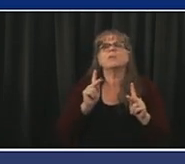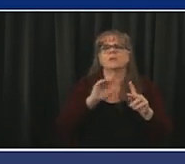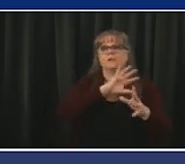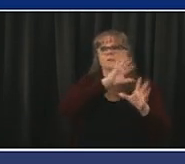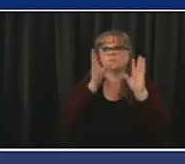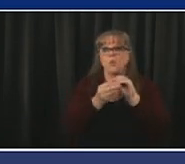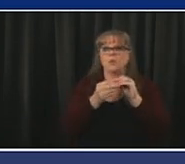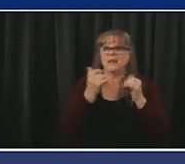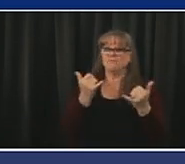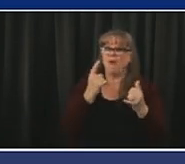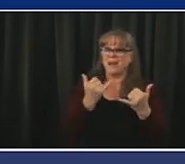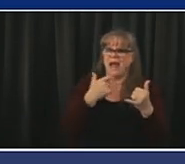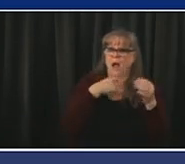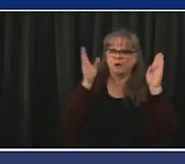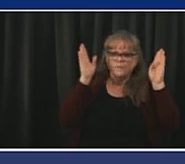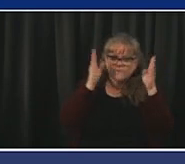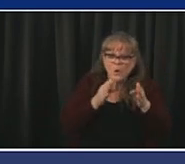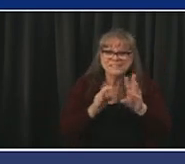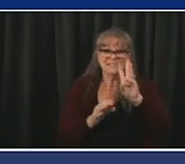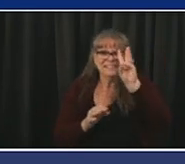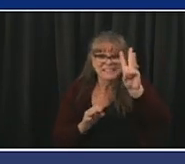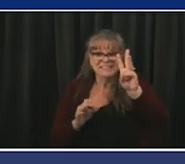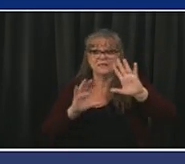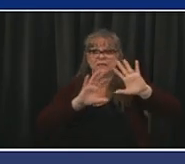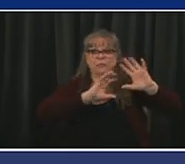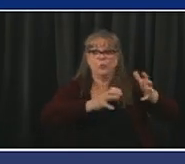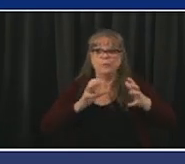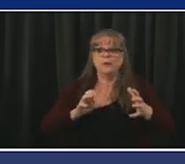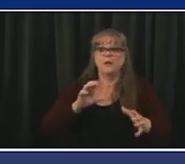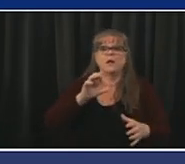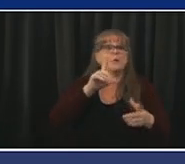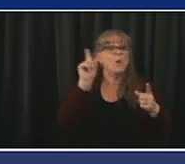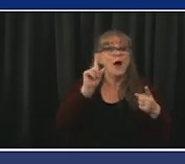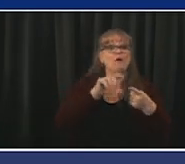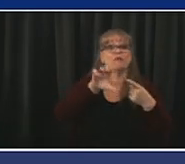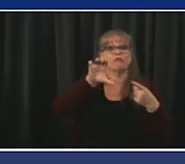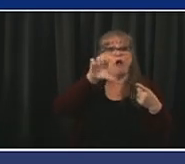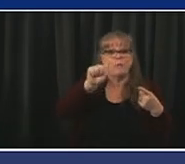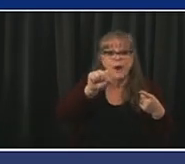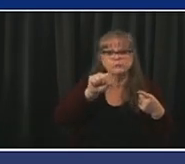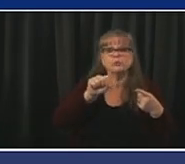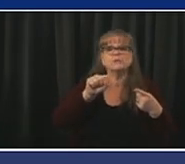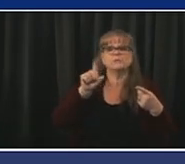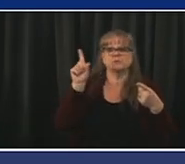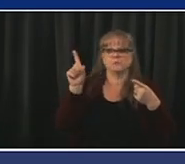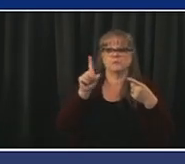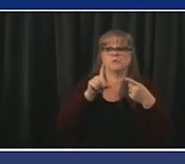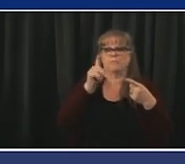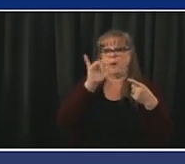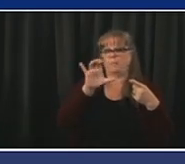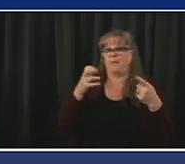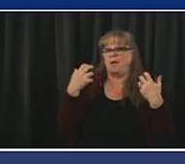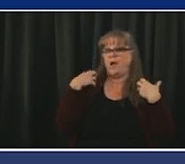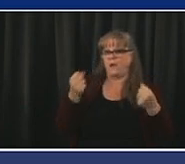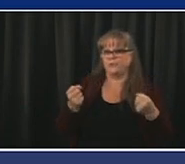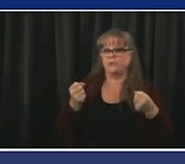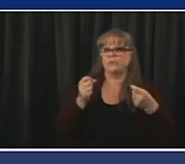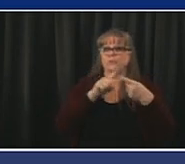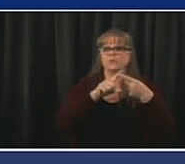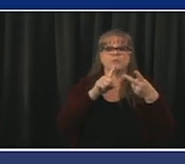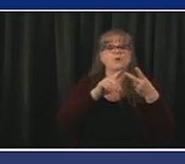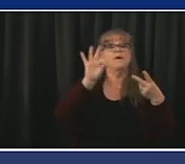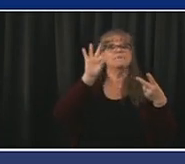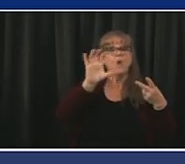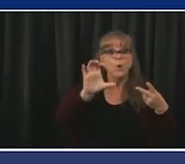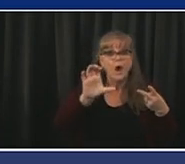really working with El Paso County and their public health agency for the ranch up in Fort Collins or up in Larimer County.